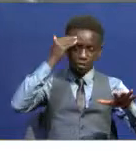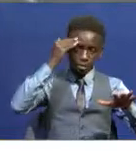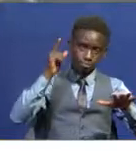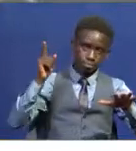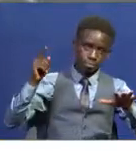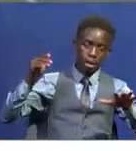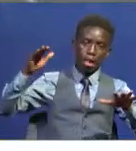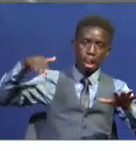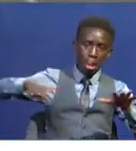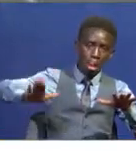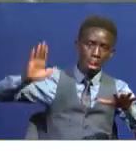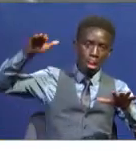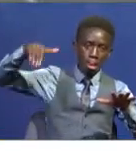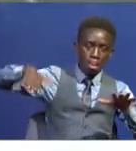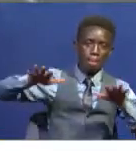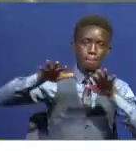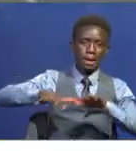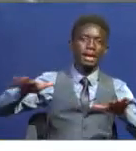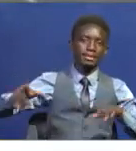environment. Mm-hmm.